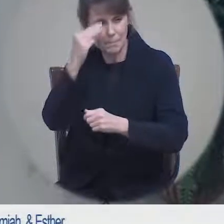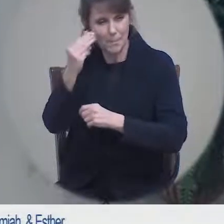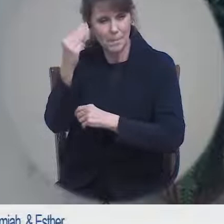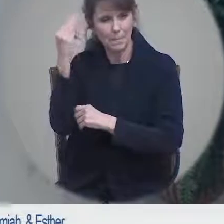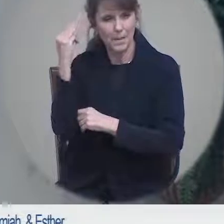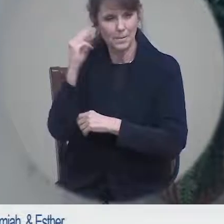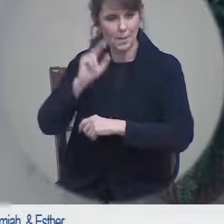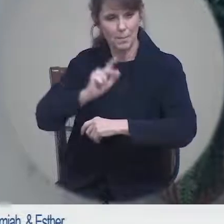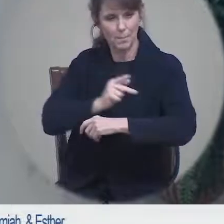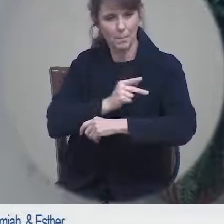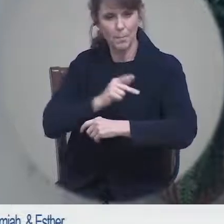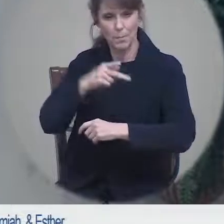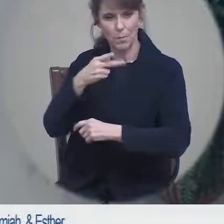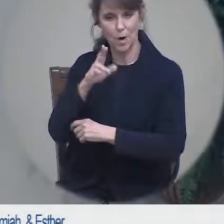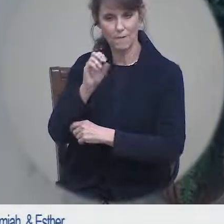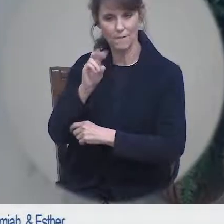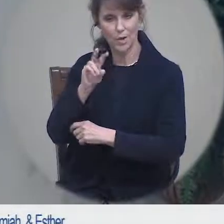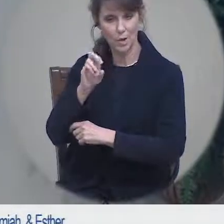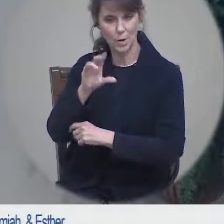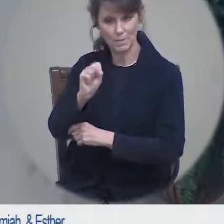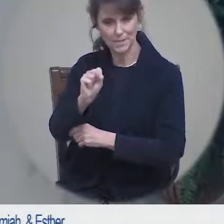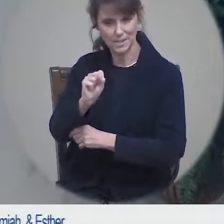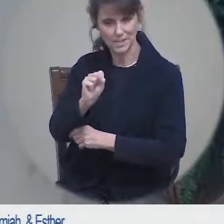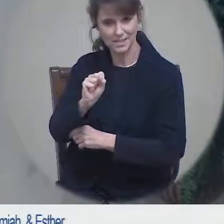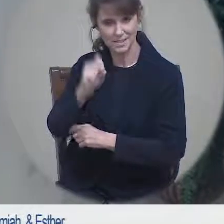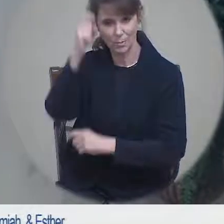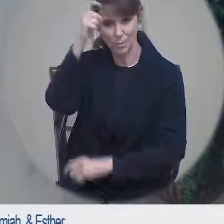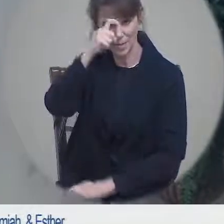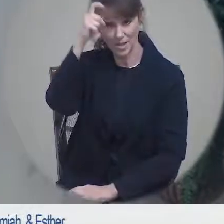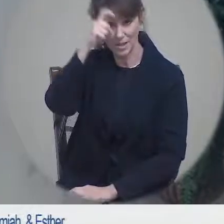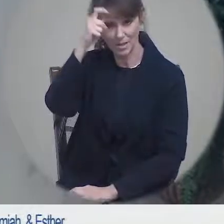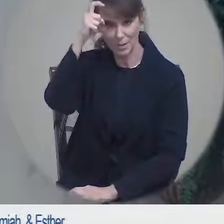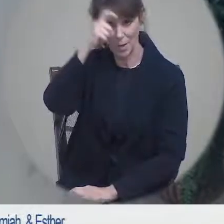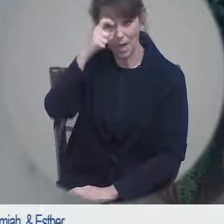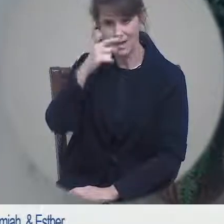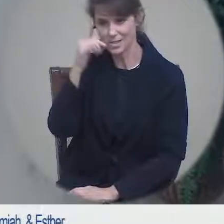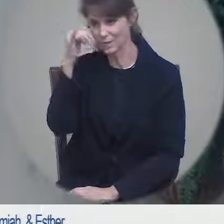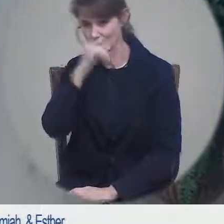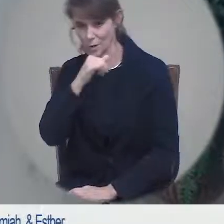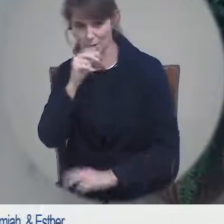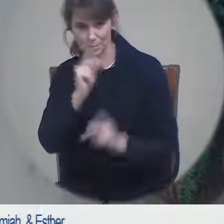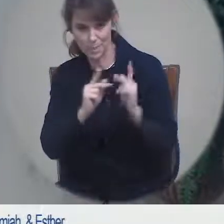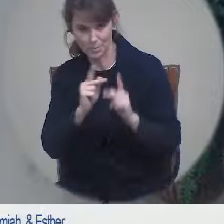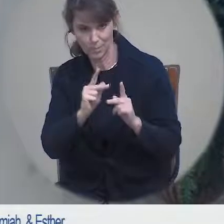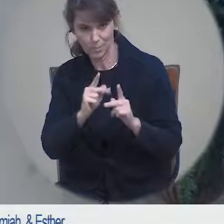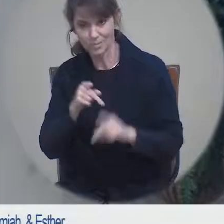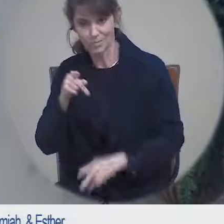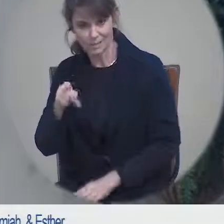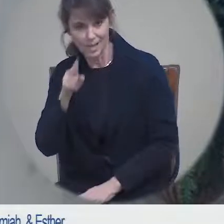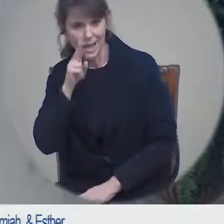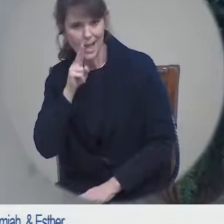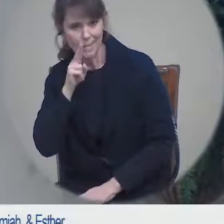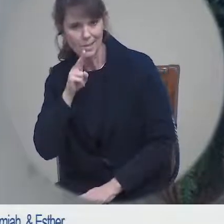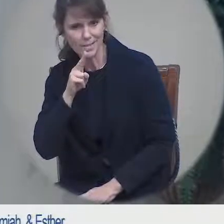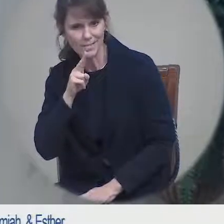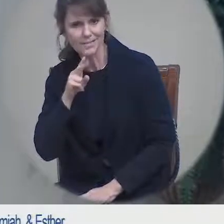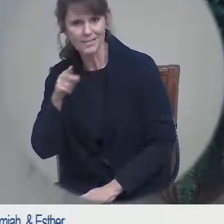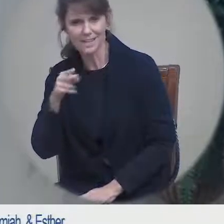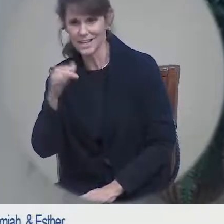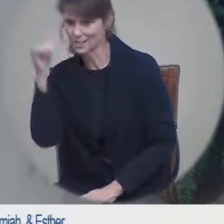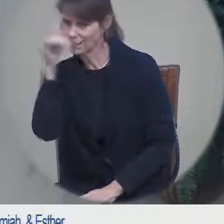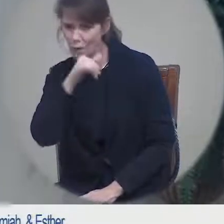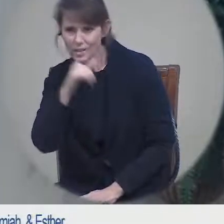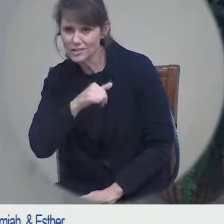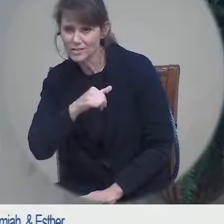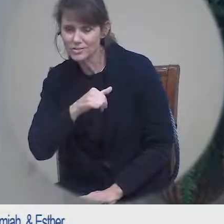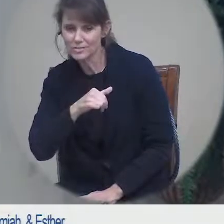wisdom or listening to the wisdom, how you counter those who are wise or foolish. And I believe that's what we see in Haman. And I think